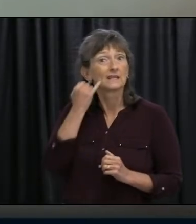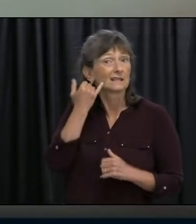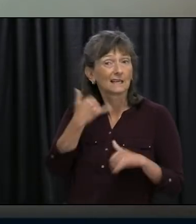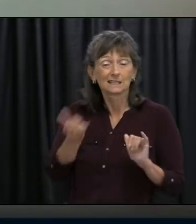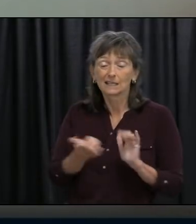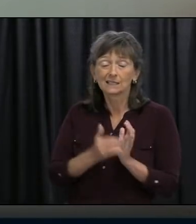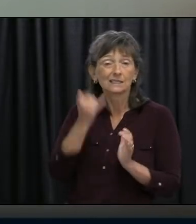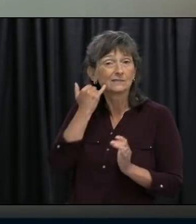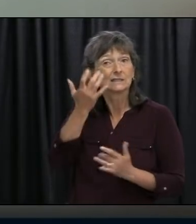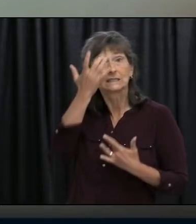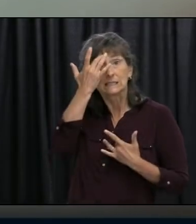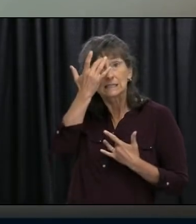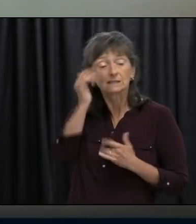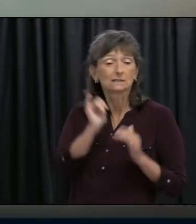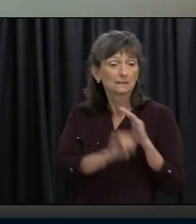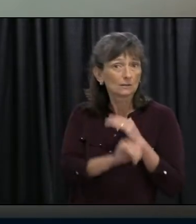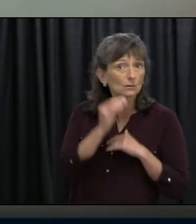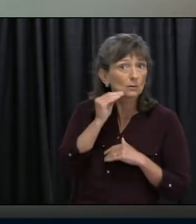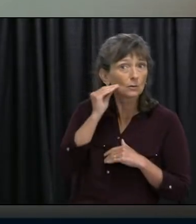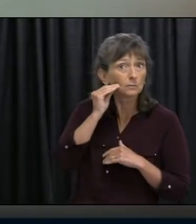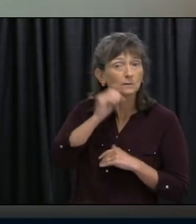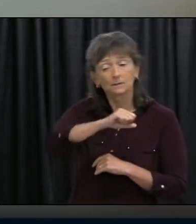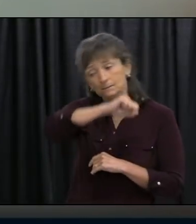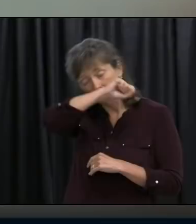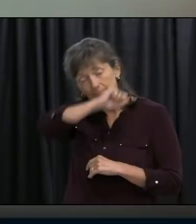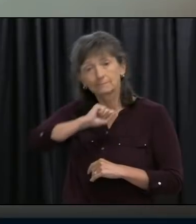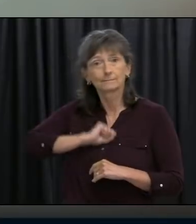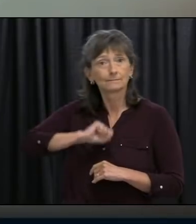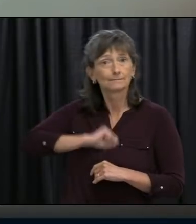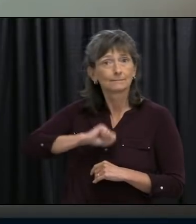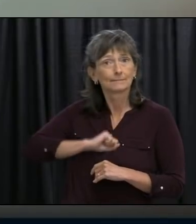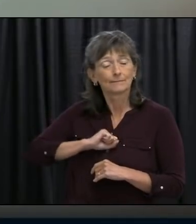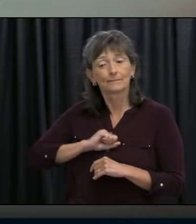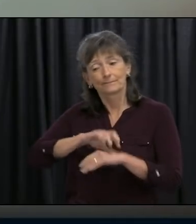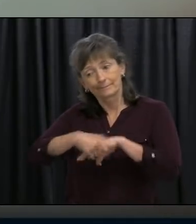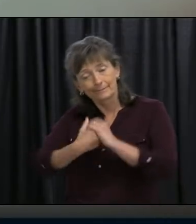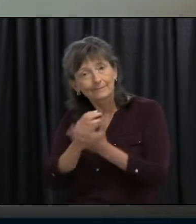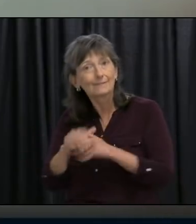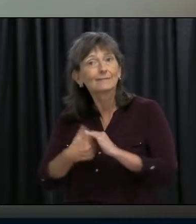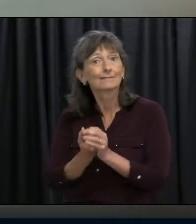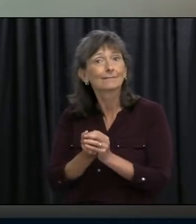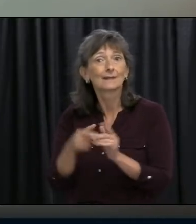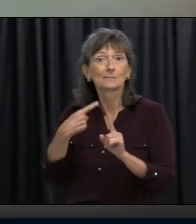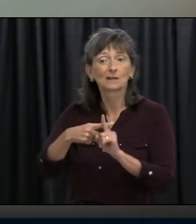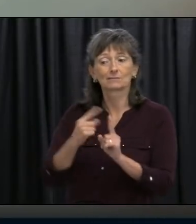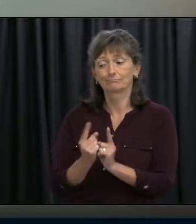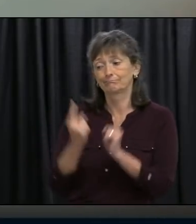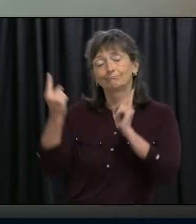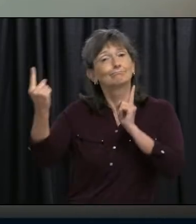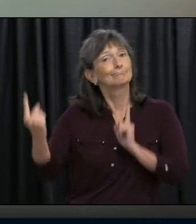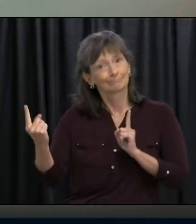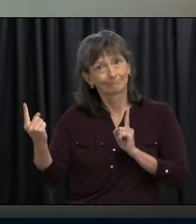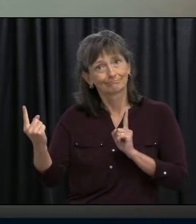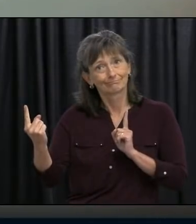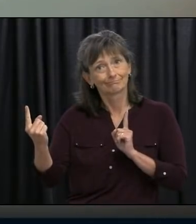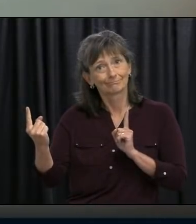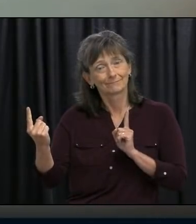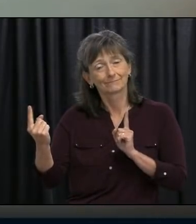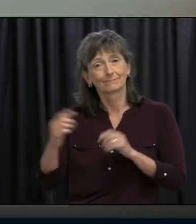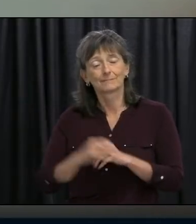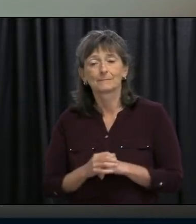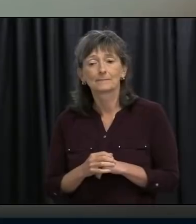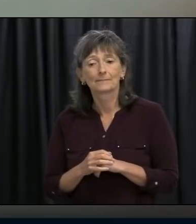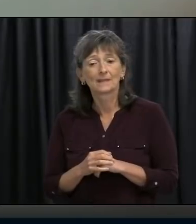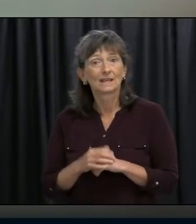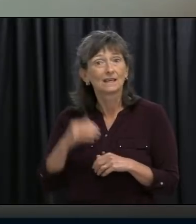and cover coughs and sneezes. Practice good hand hygiene and maintain a safe physical distance of 2 arms length from others while in